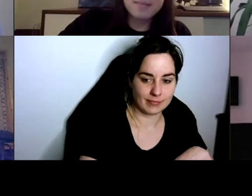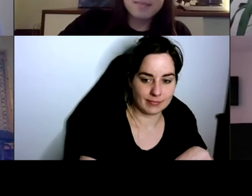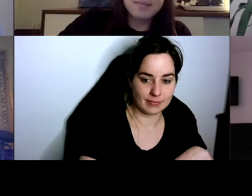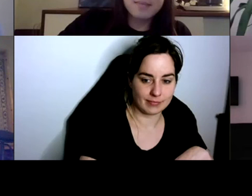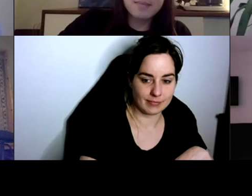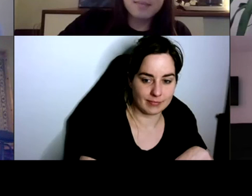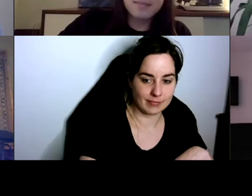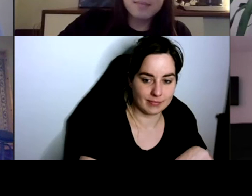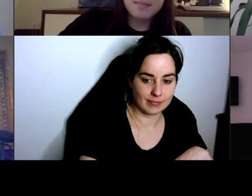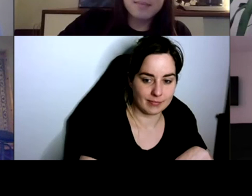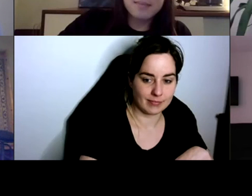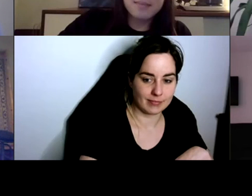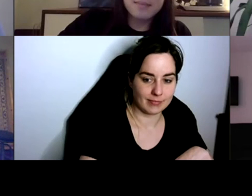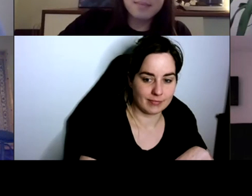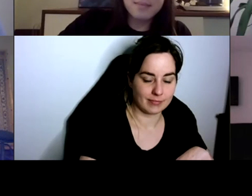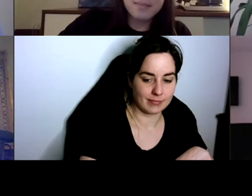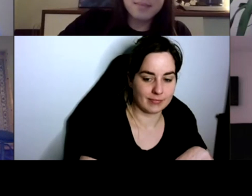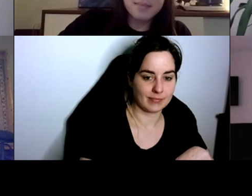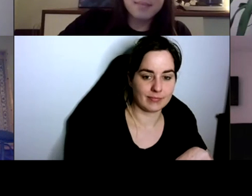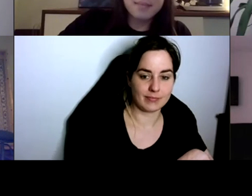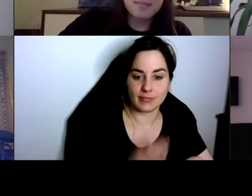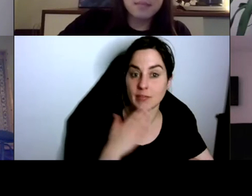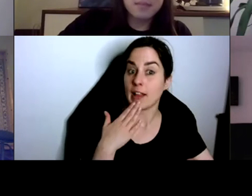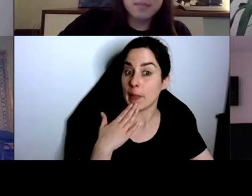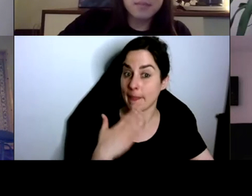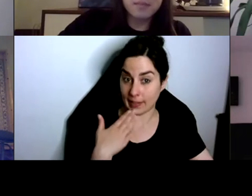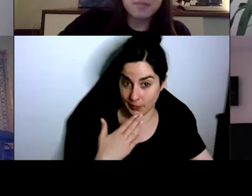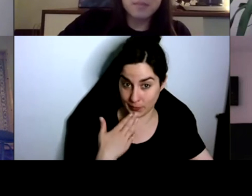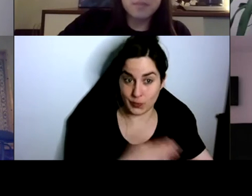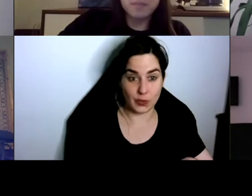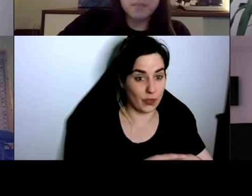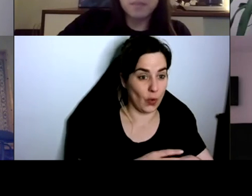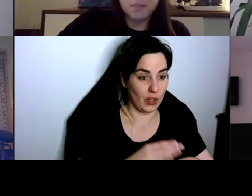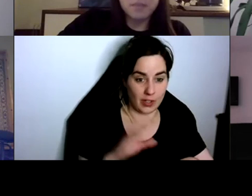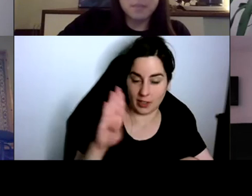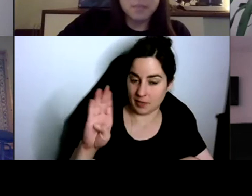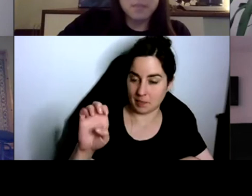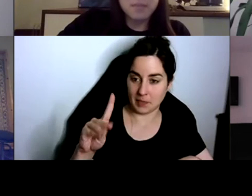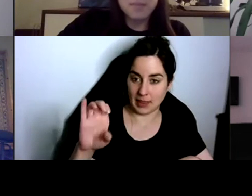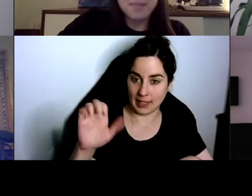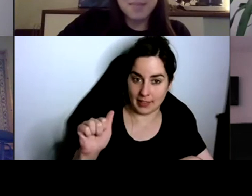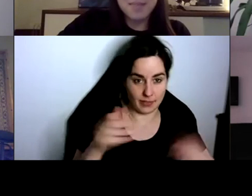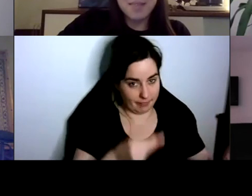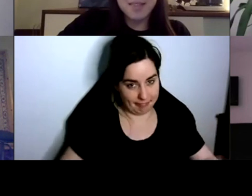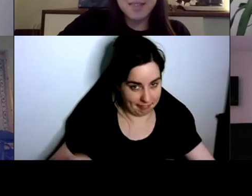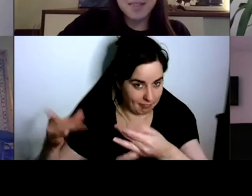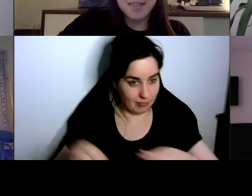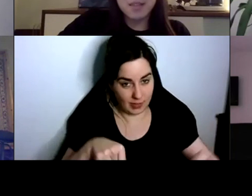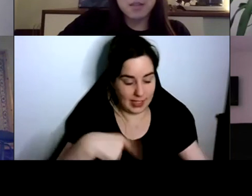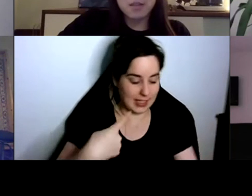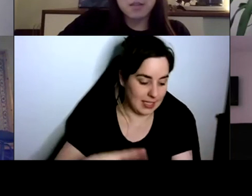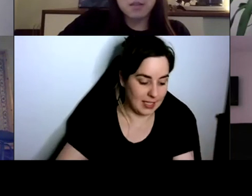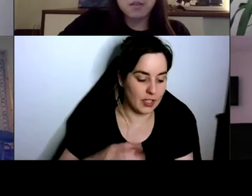Amazing. Thank you so much, Belinda, for directing this wonderful conversation. We really hope to continue this conversation on our